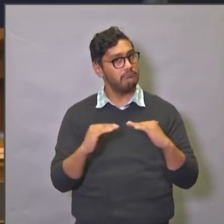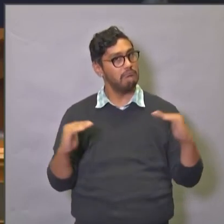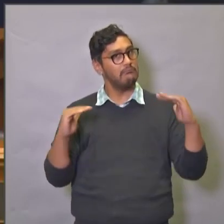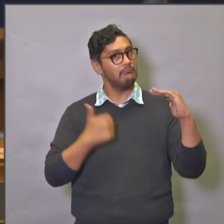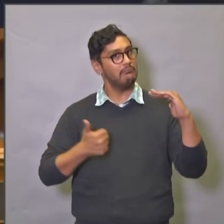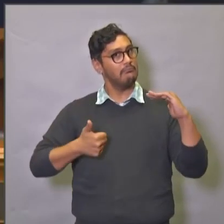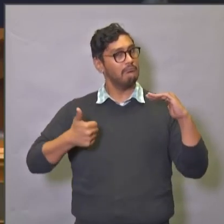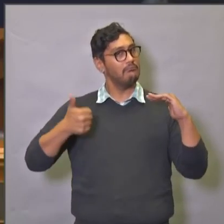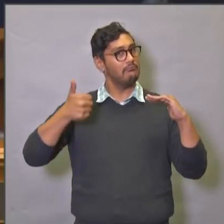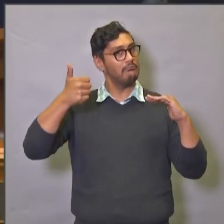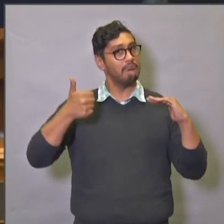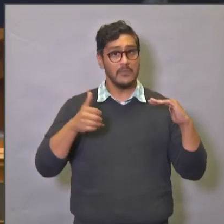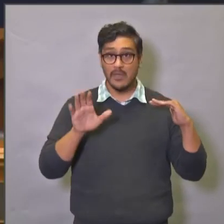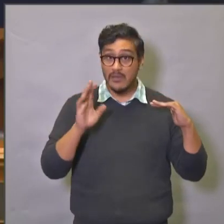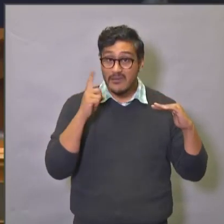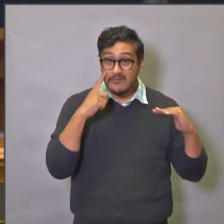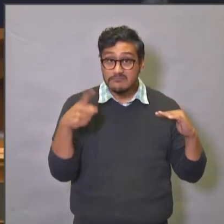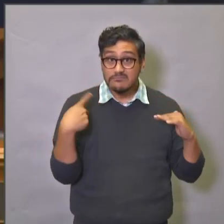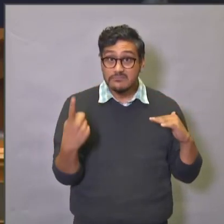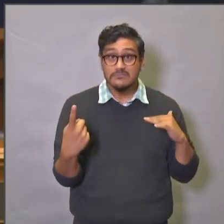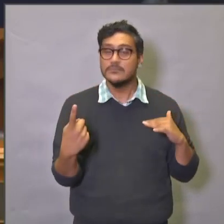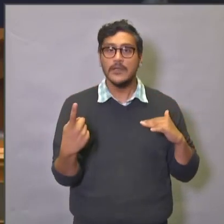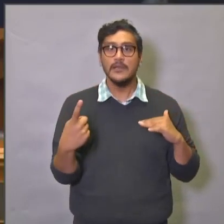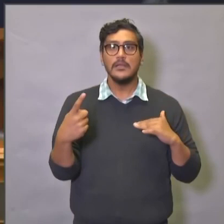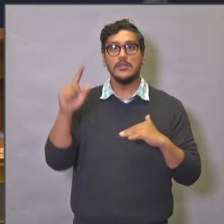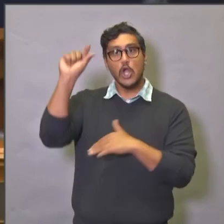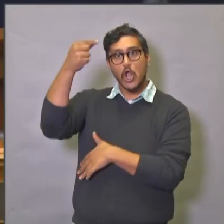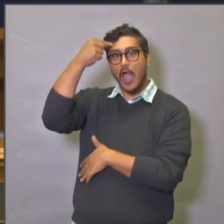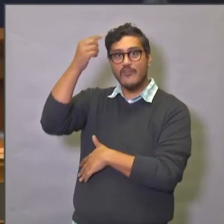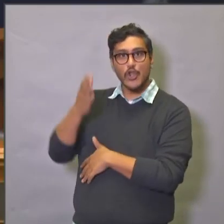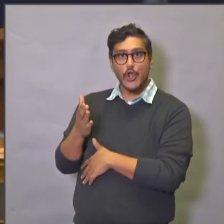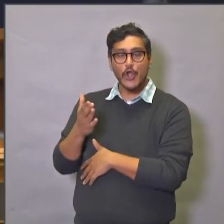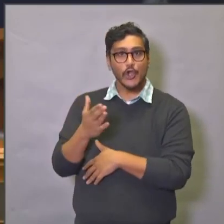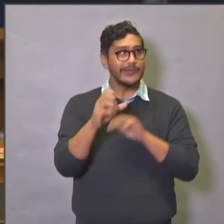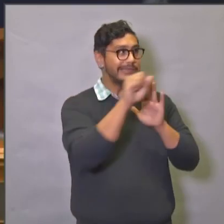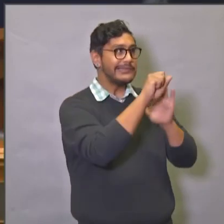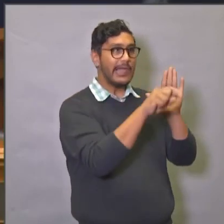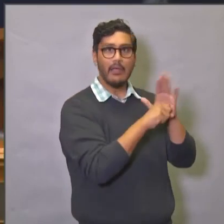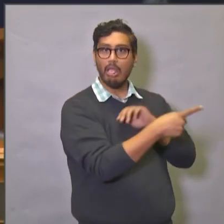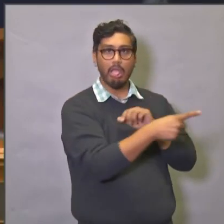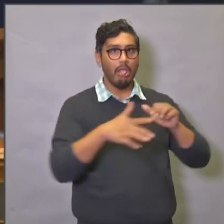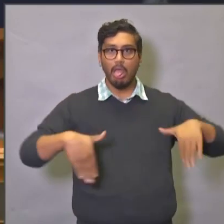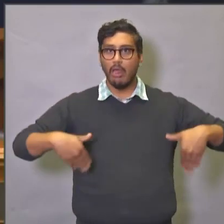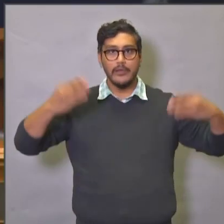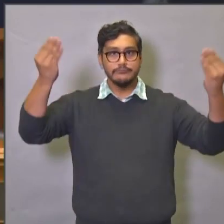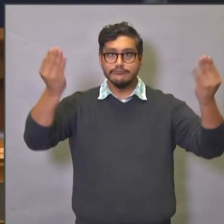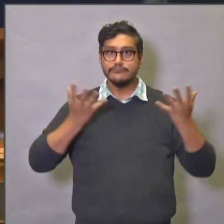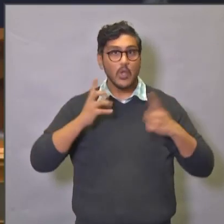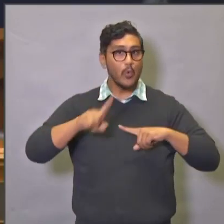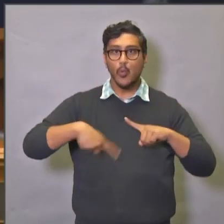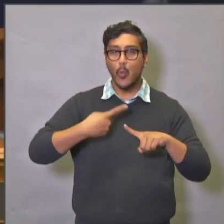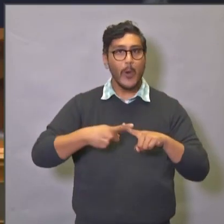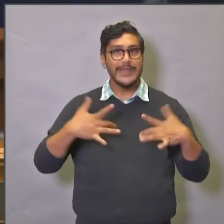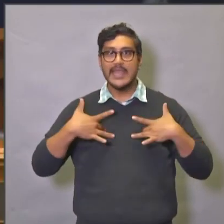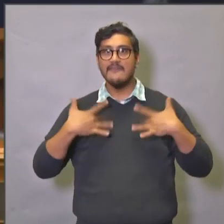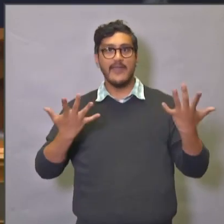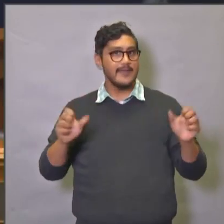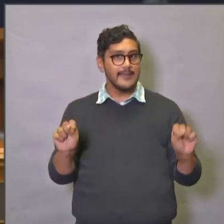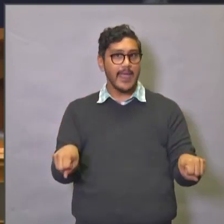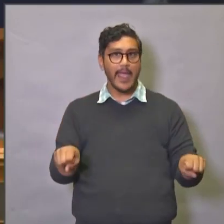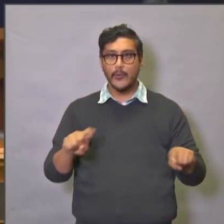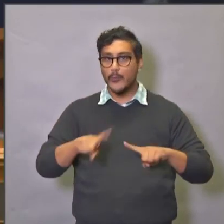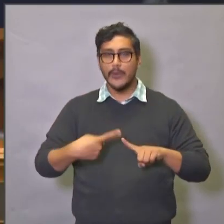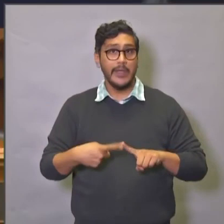governor and the state have not announced when it will be okay to have large-scale events. I think a lot will